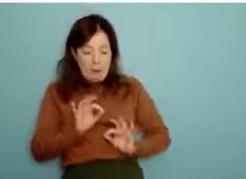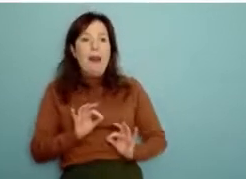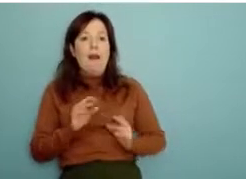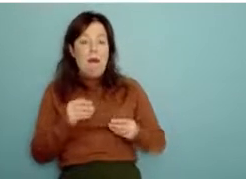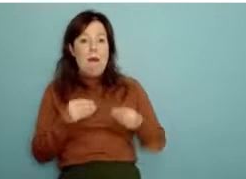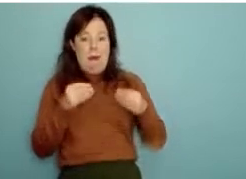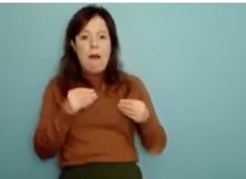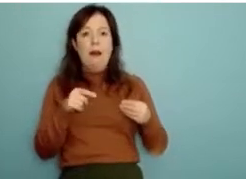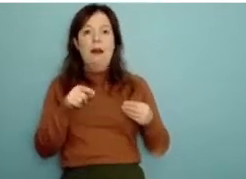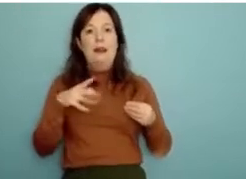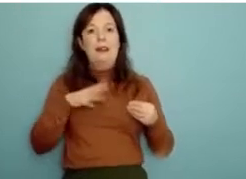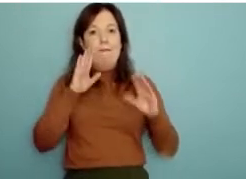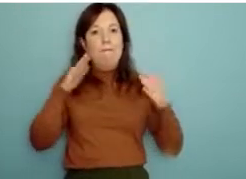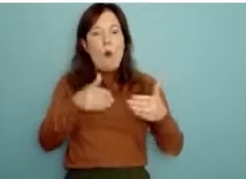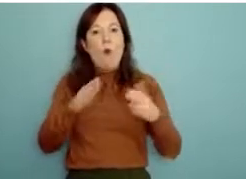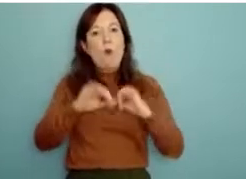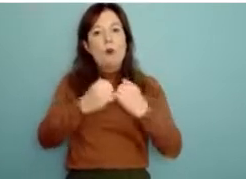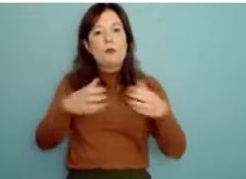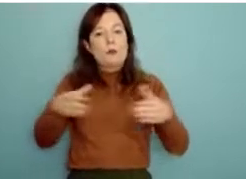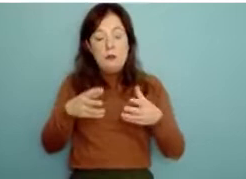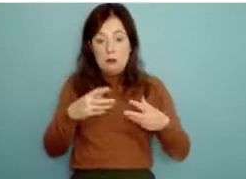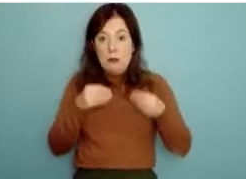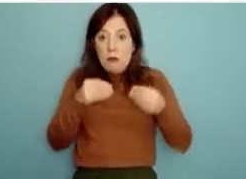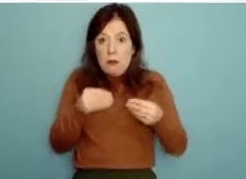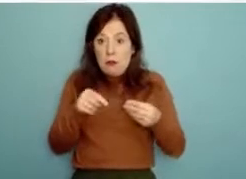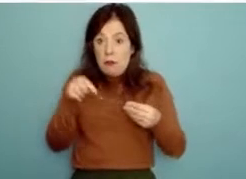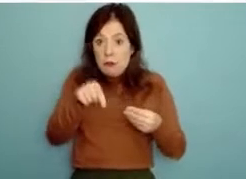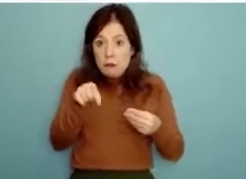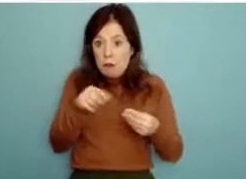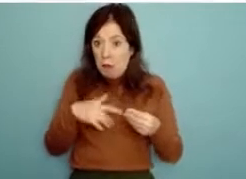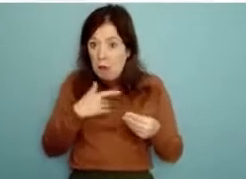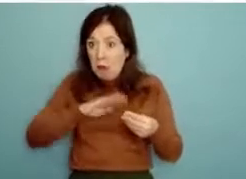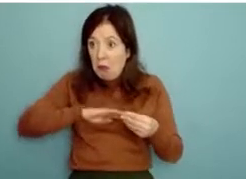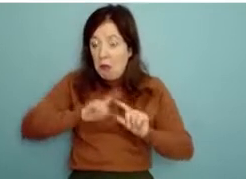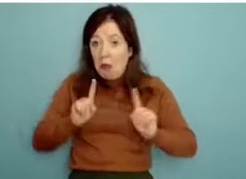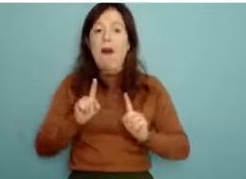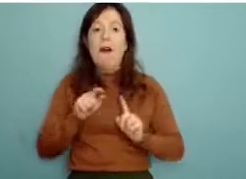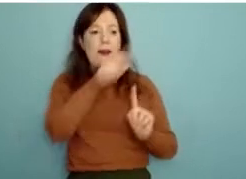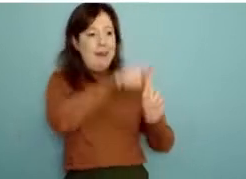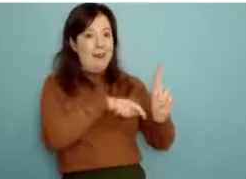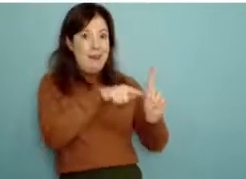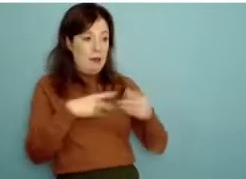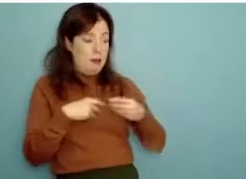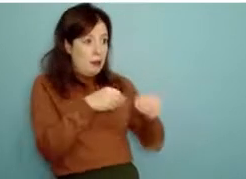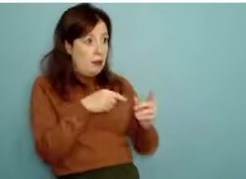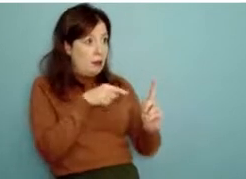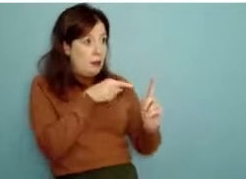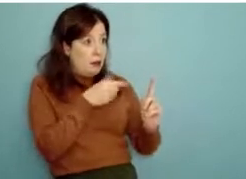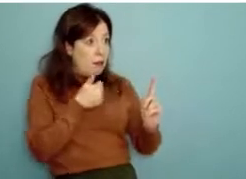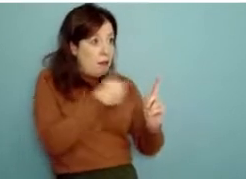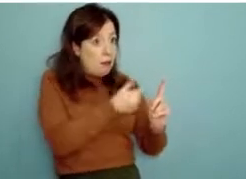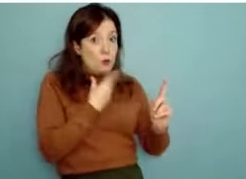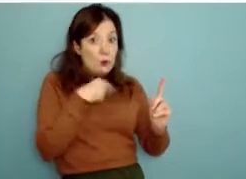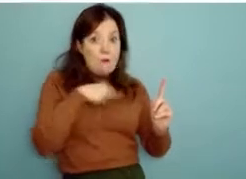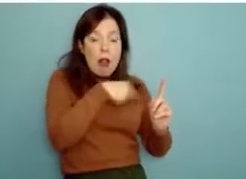is important to the person who you're asking about the impact of therapy. So you need to obviously think about something